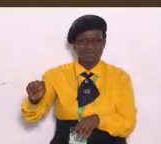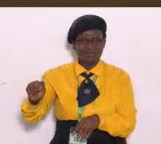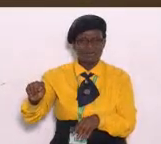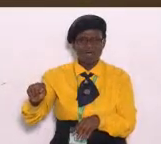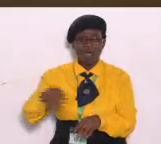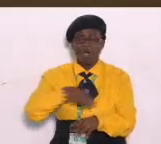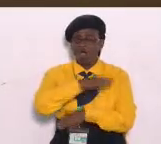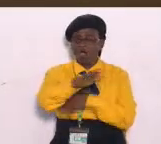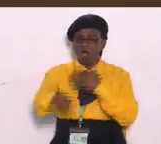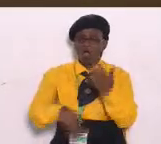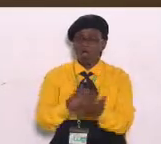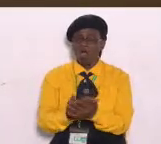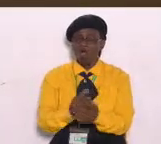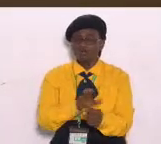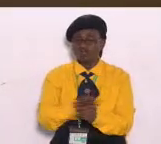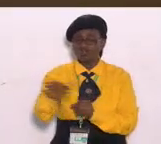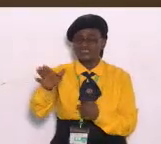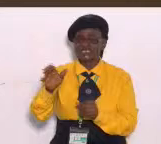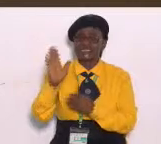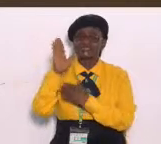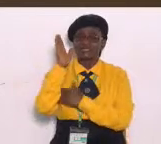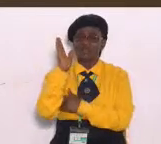all-sufficient God.